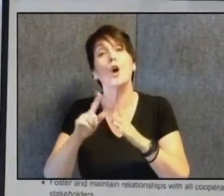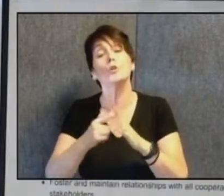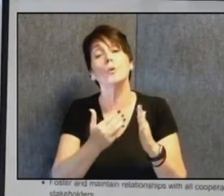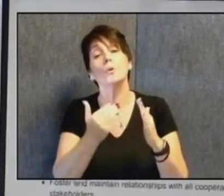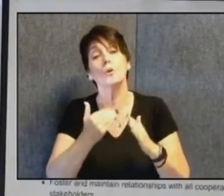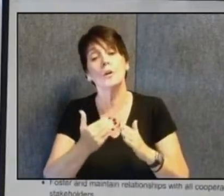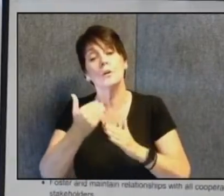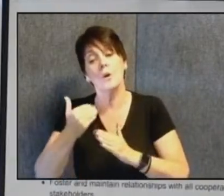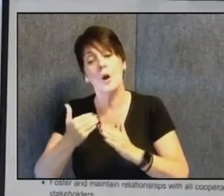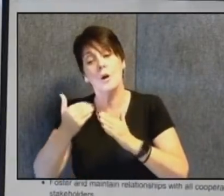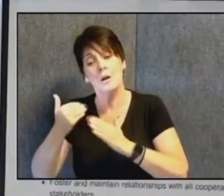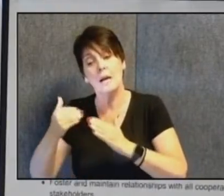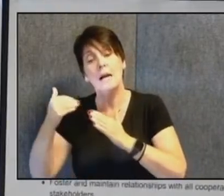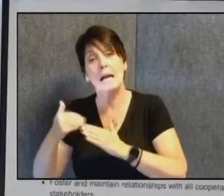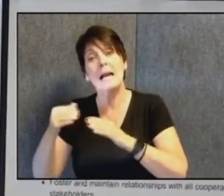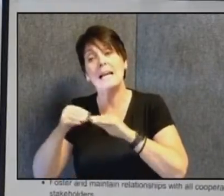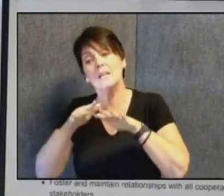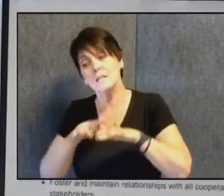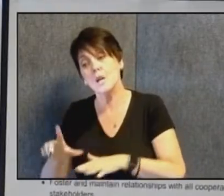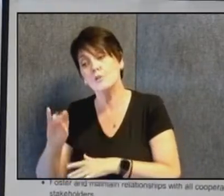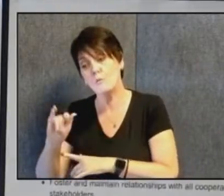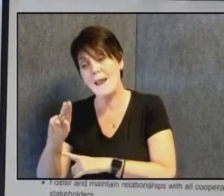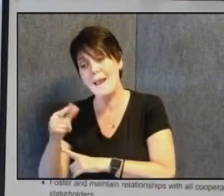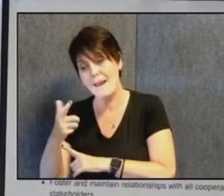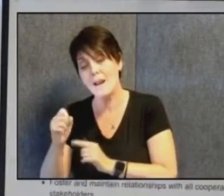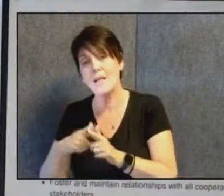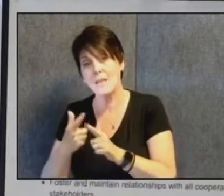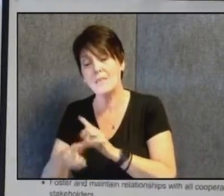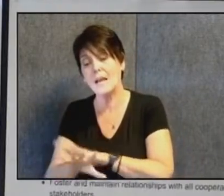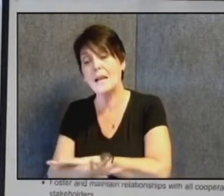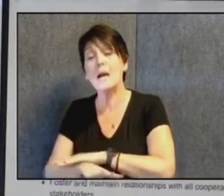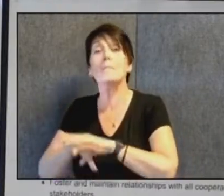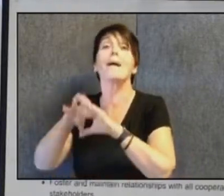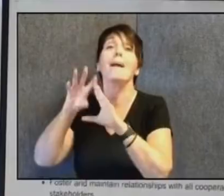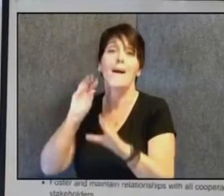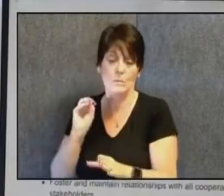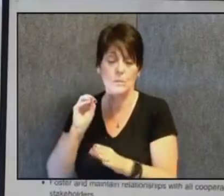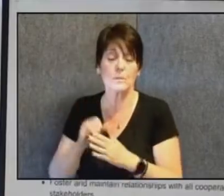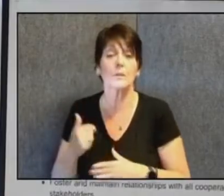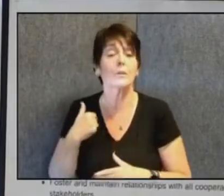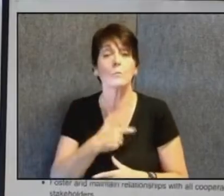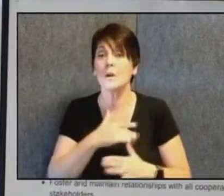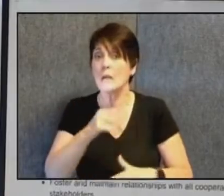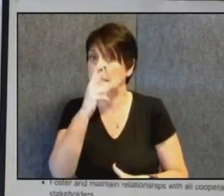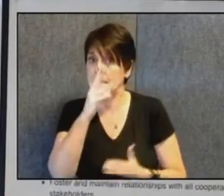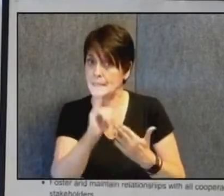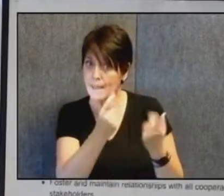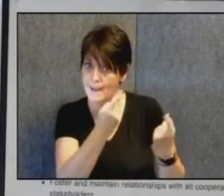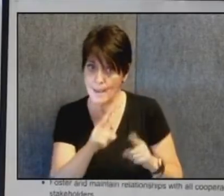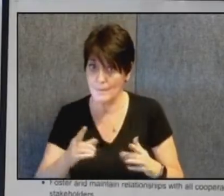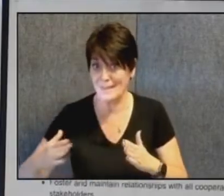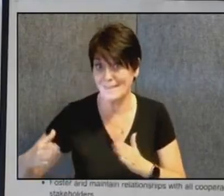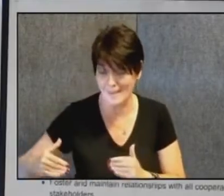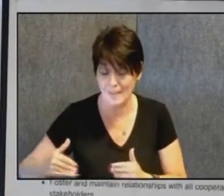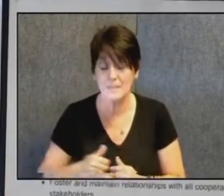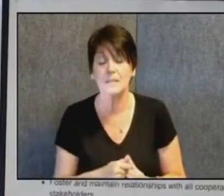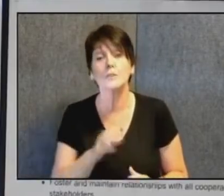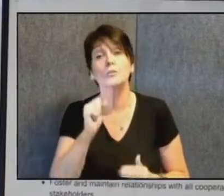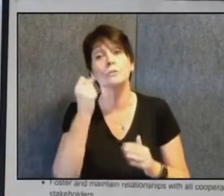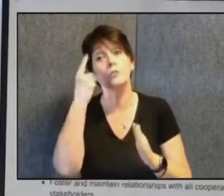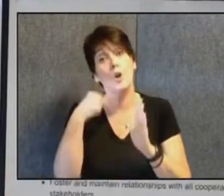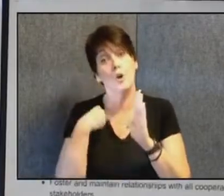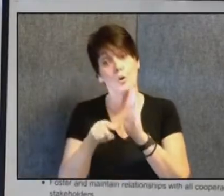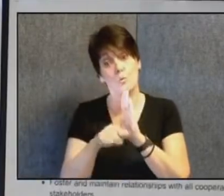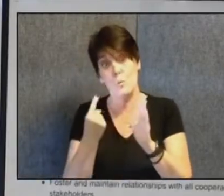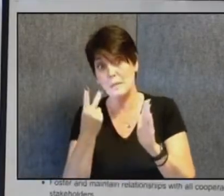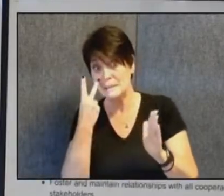backing on its own down into the drainages and slowly coming out of the drainages. We haven't seen that yet on this incident. So once we get